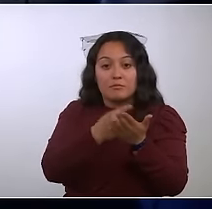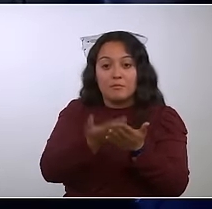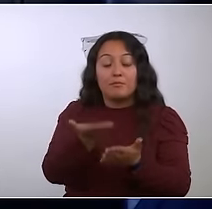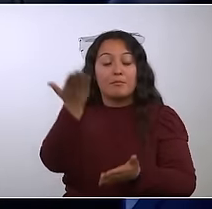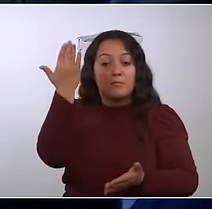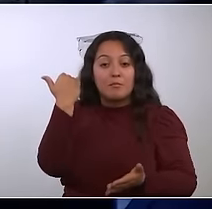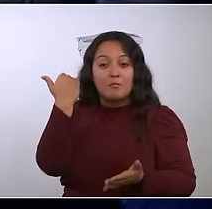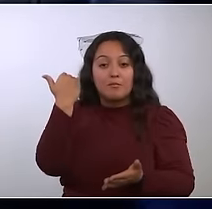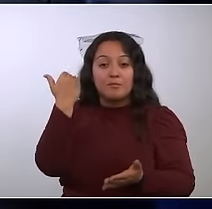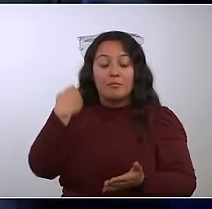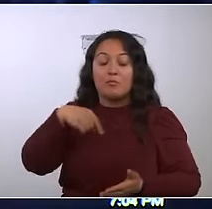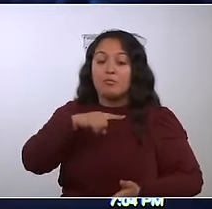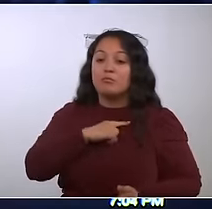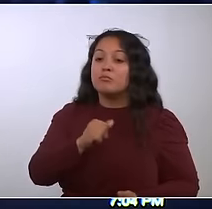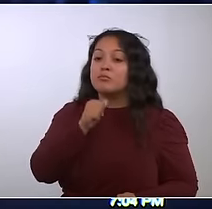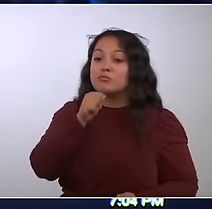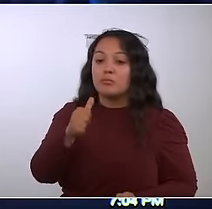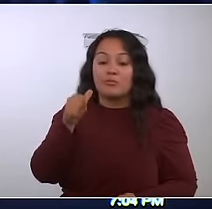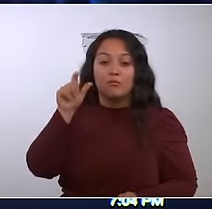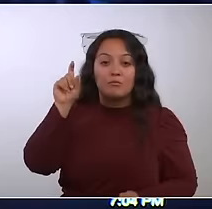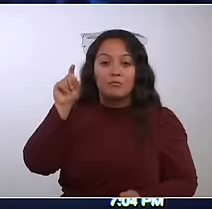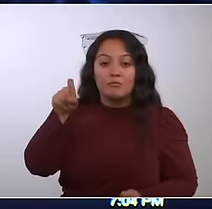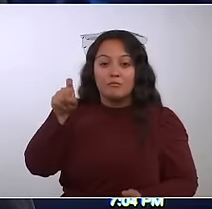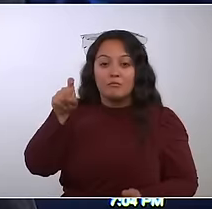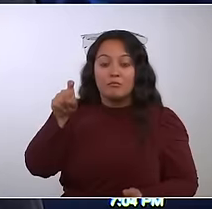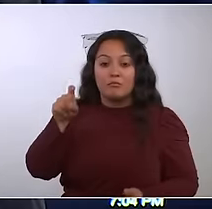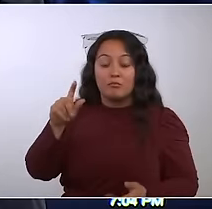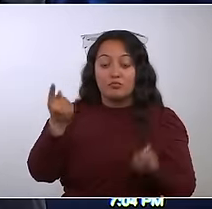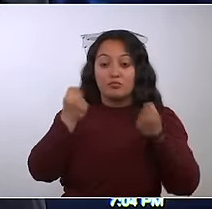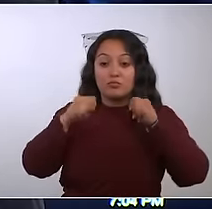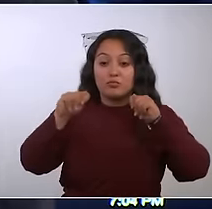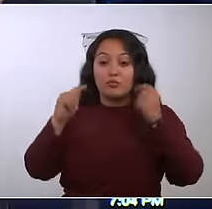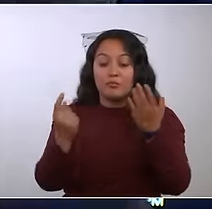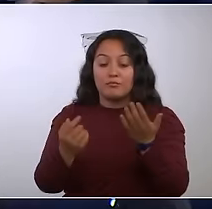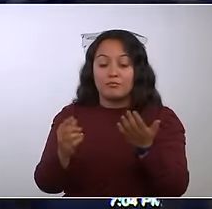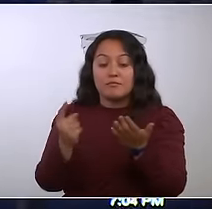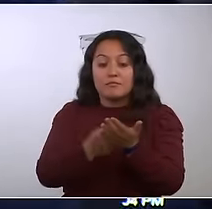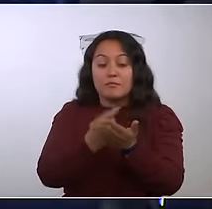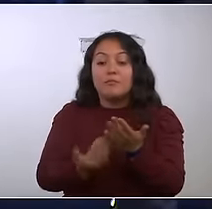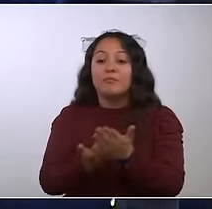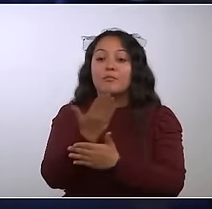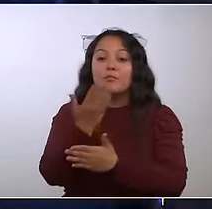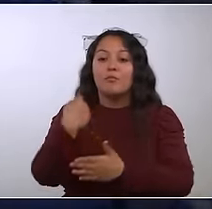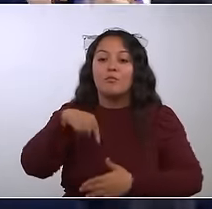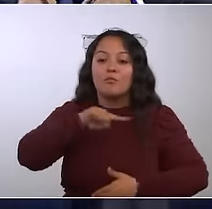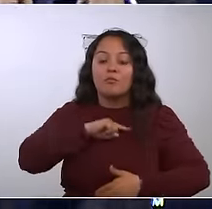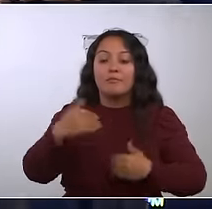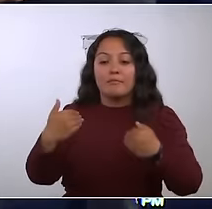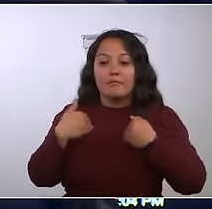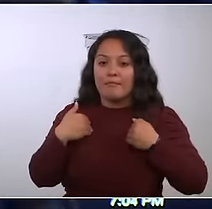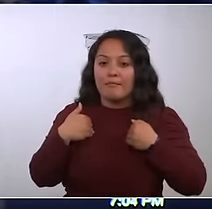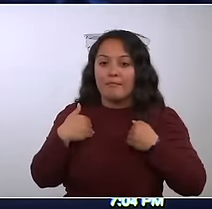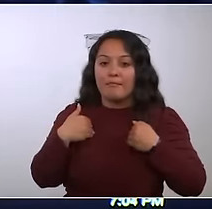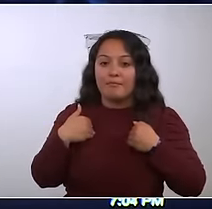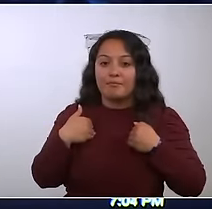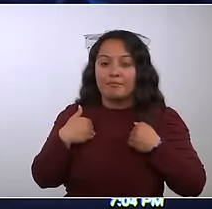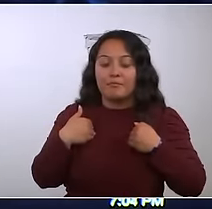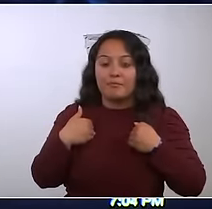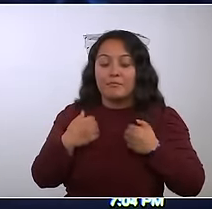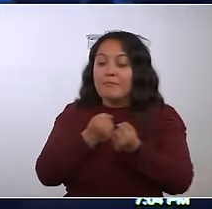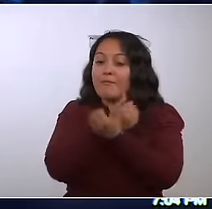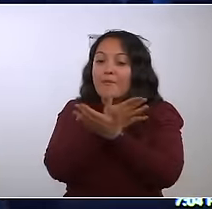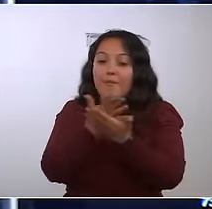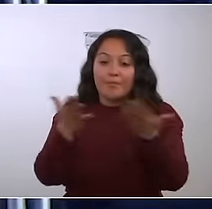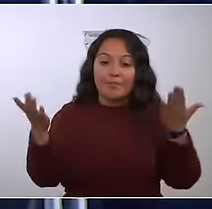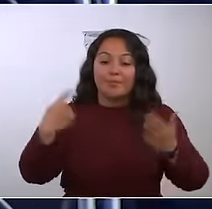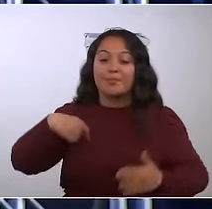ahí. We do not need to invent something new. No necesitamos inventar algo nuevo. We already have. Ya tenemos the core elements.